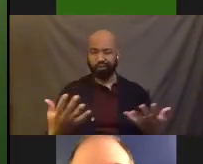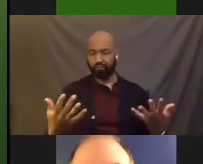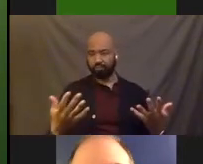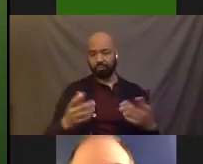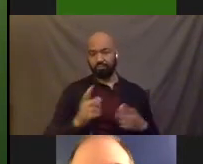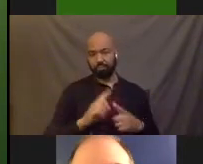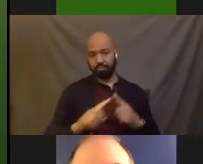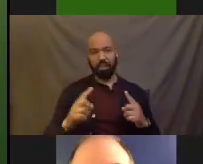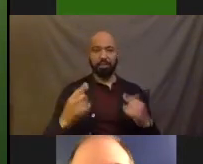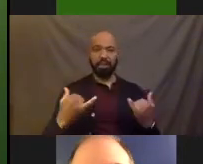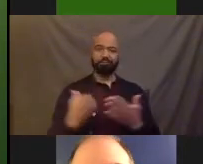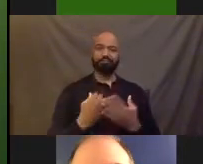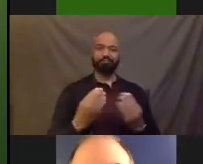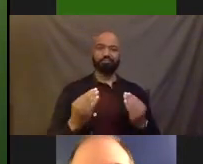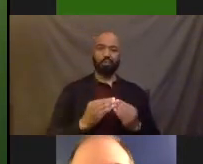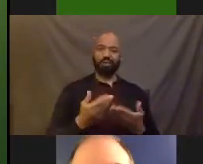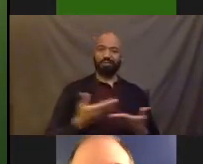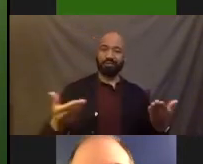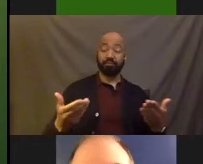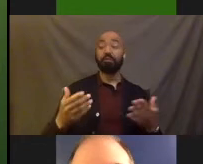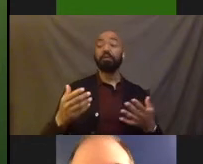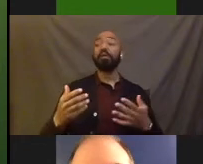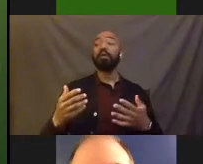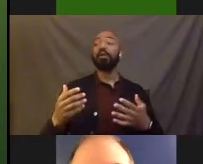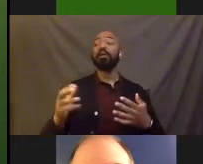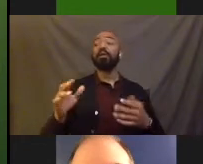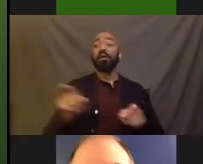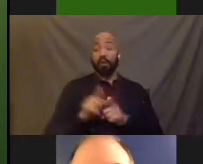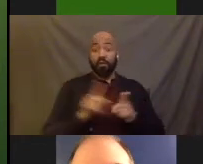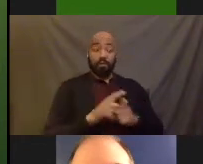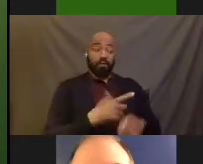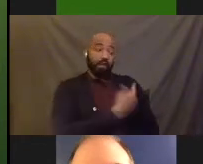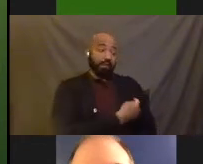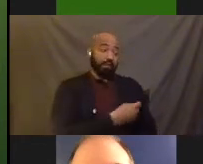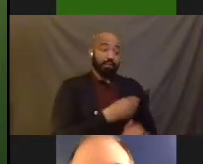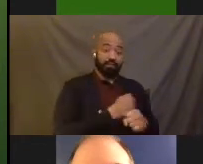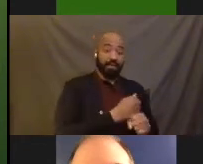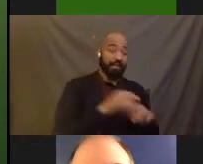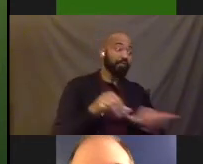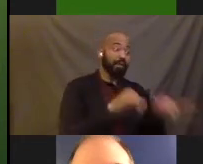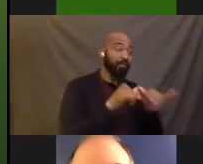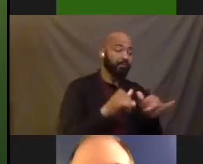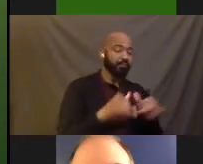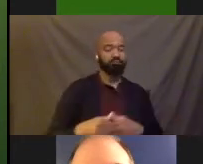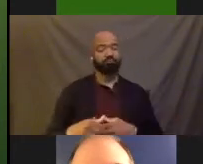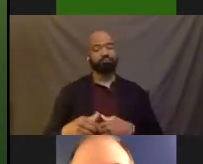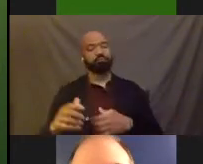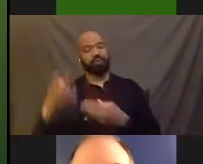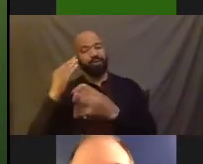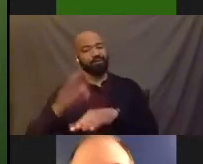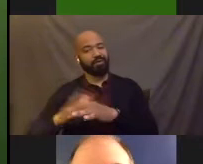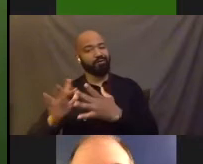the internet, and this continues to be true for vaccine information. Currently, the most common websites for